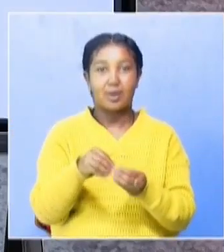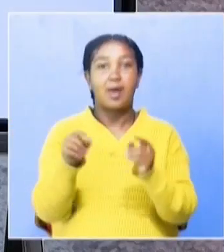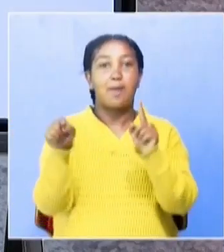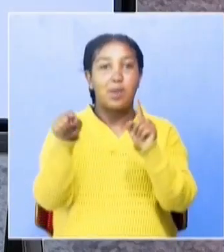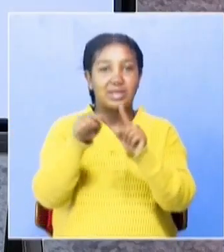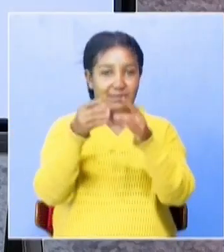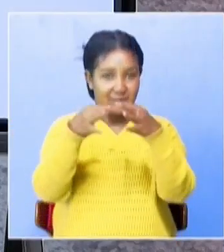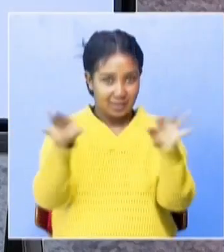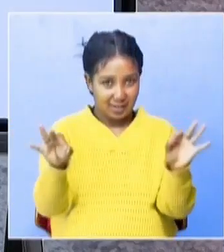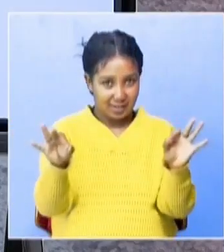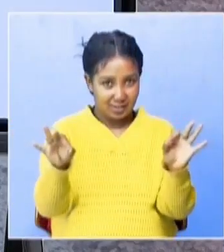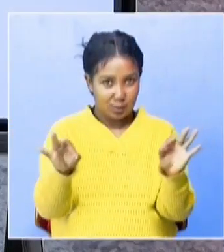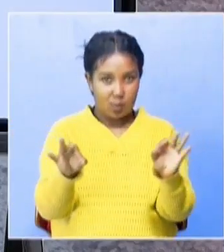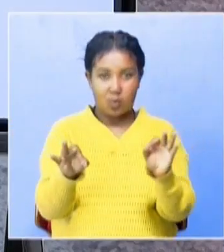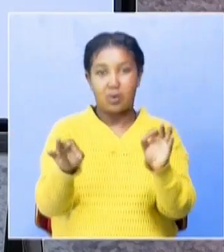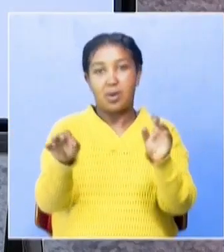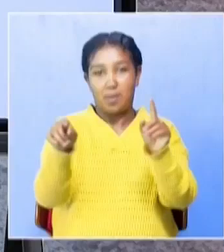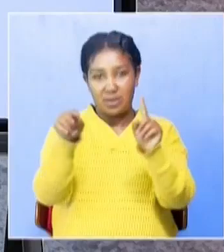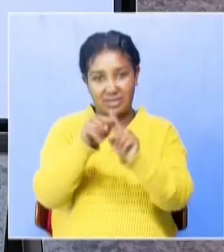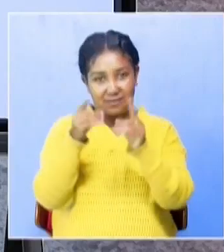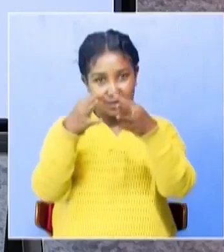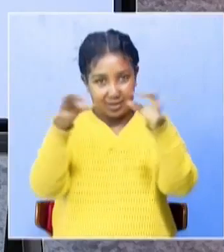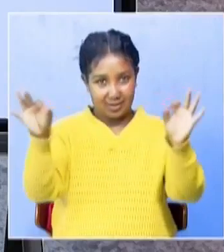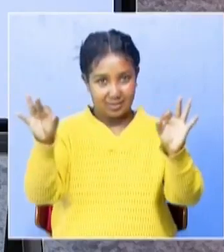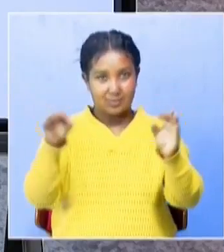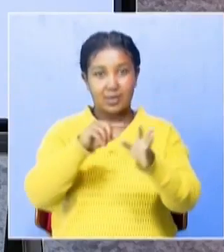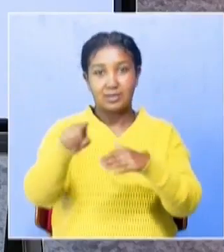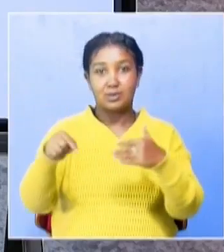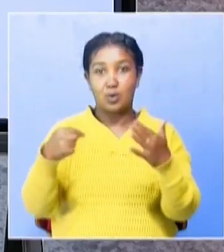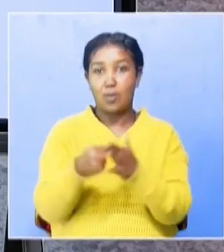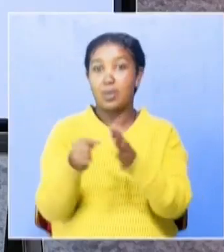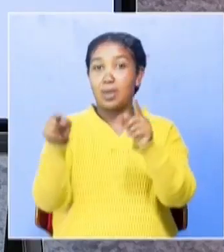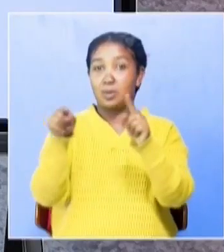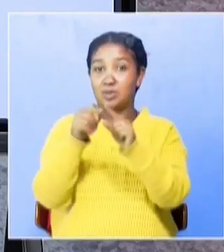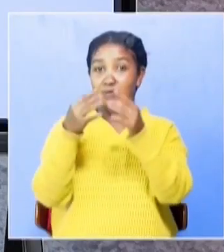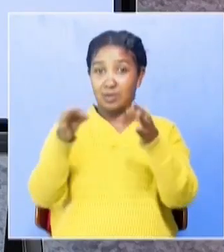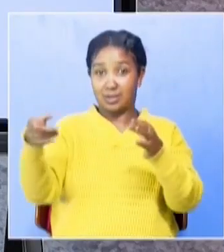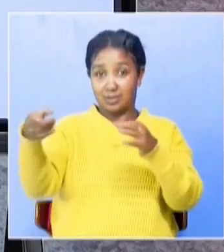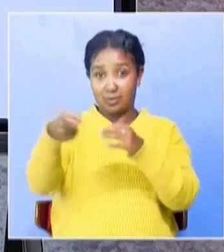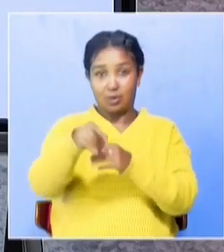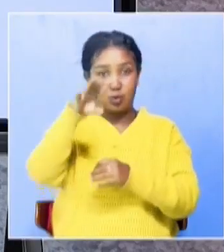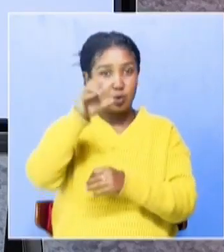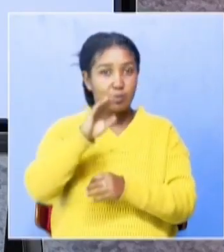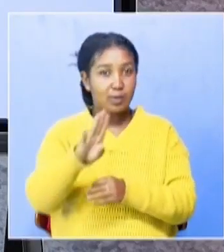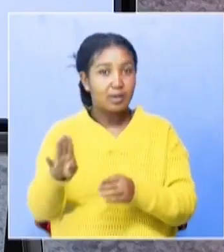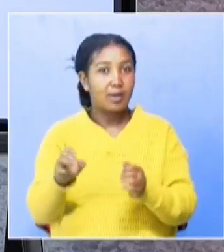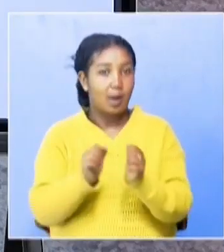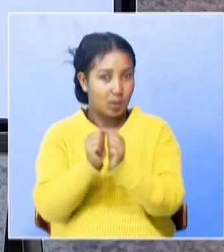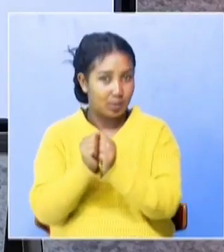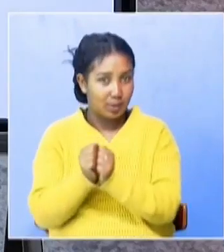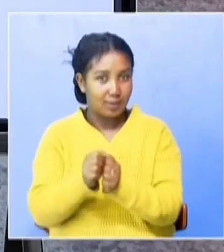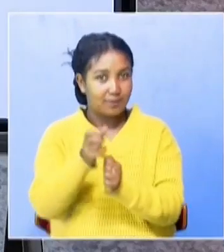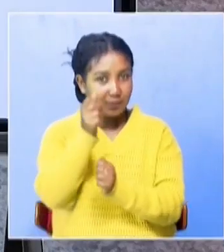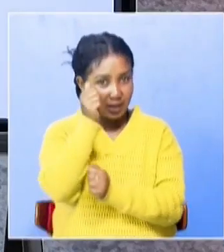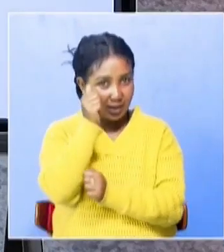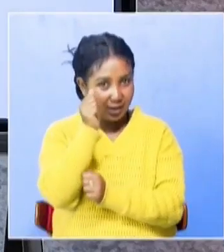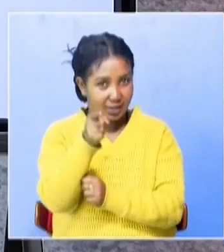positive sentence or affirmative. Okay? Since it is affirmative, it should be followed with